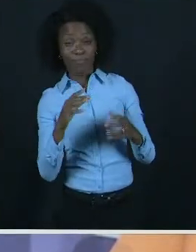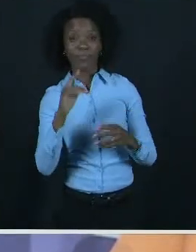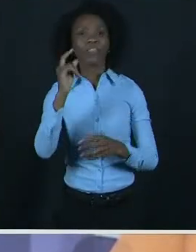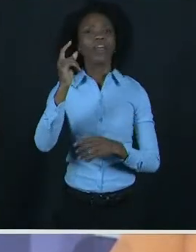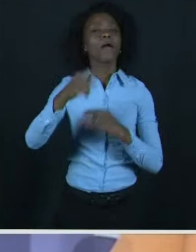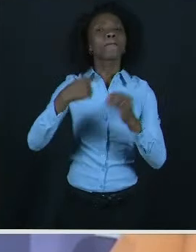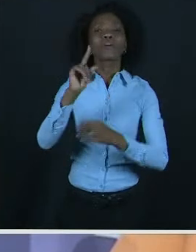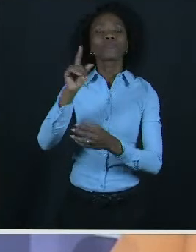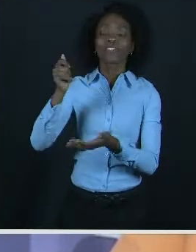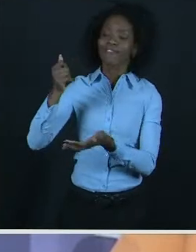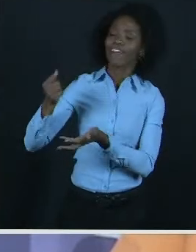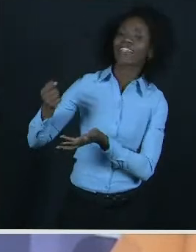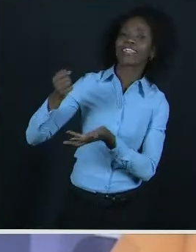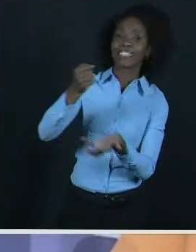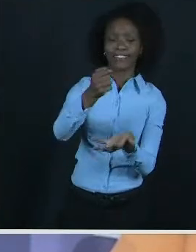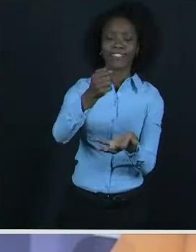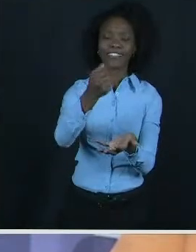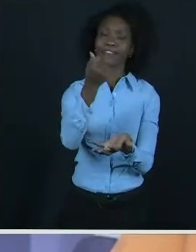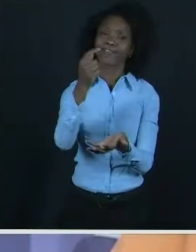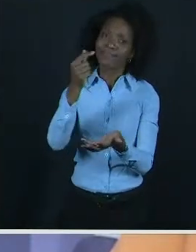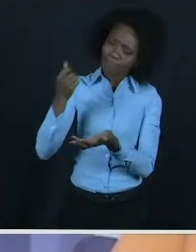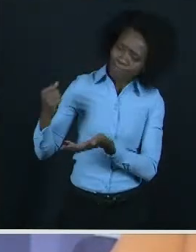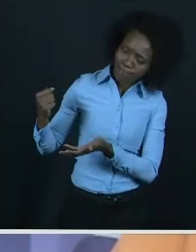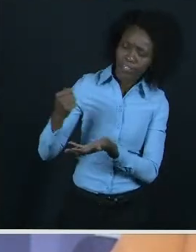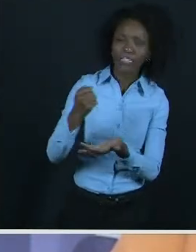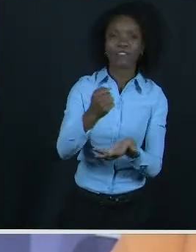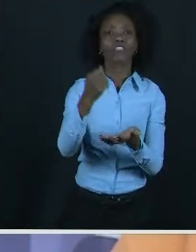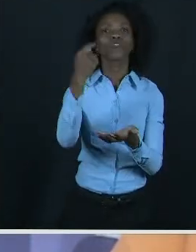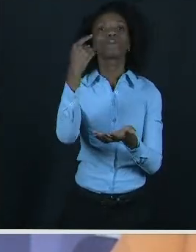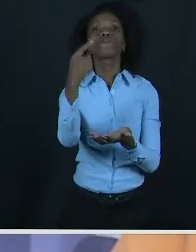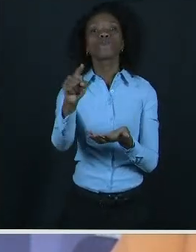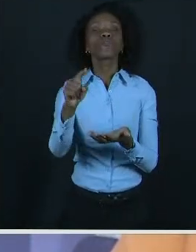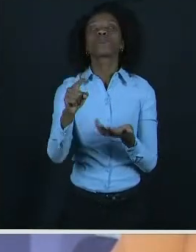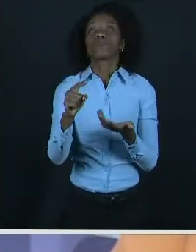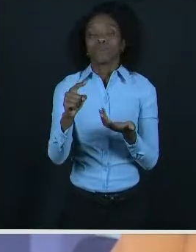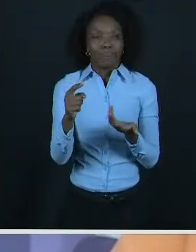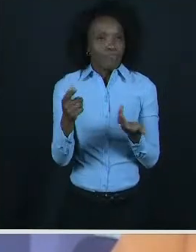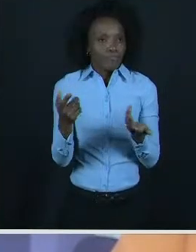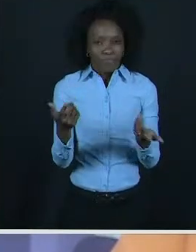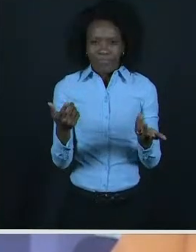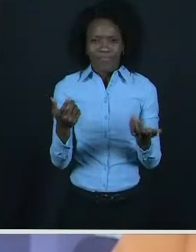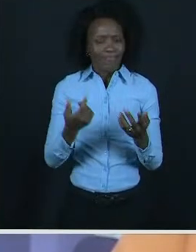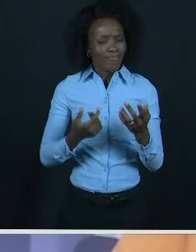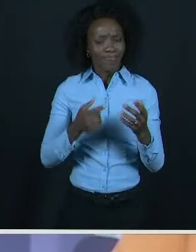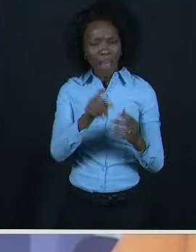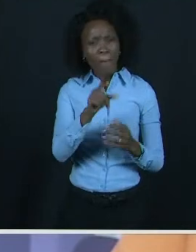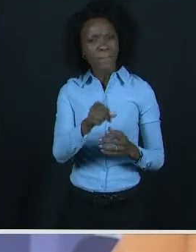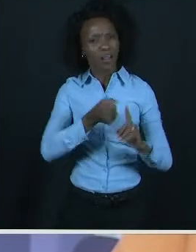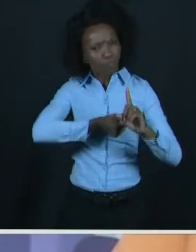funding. Funding for this whole effort.